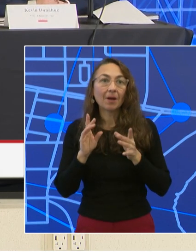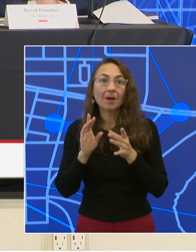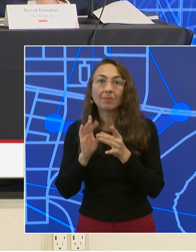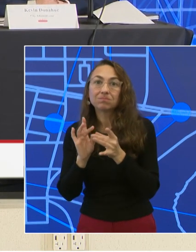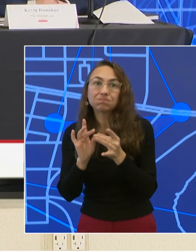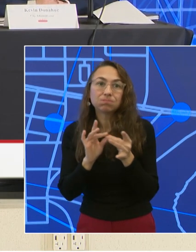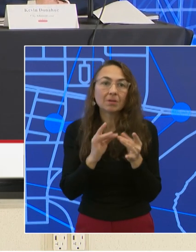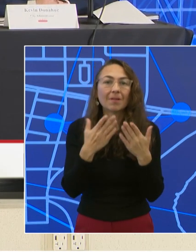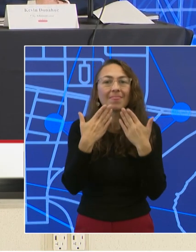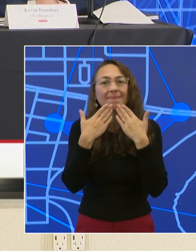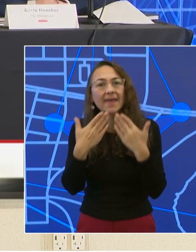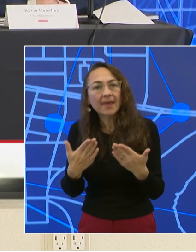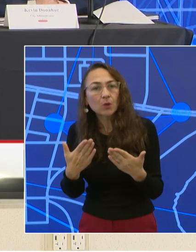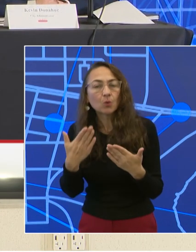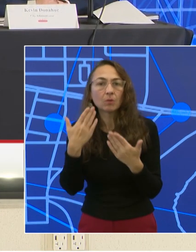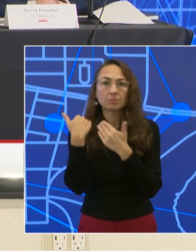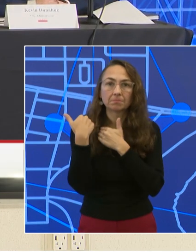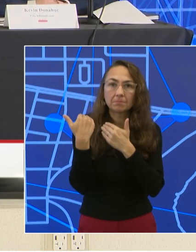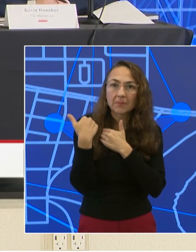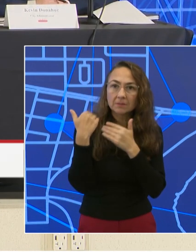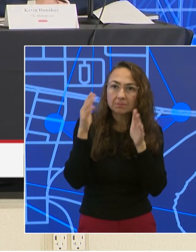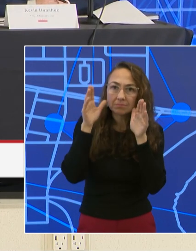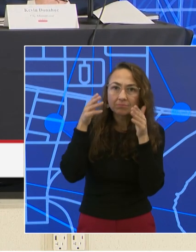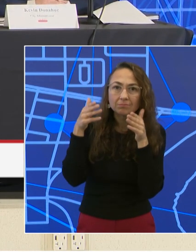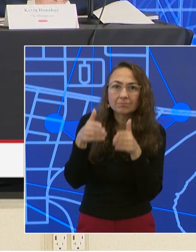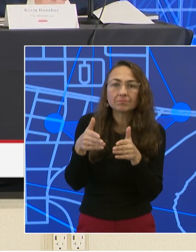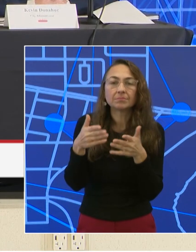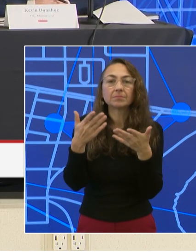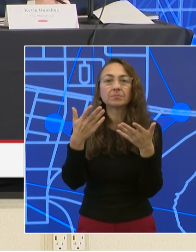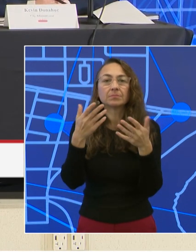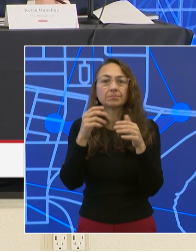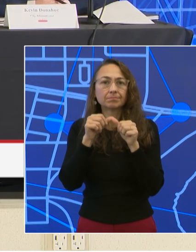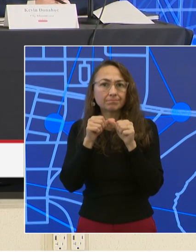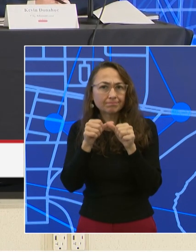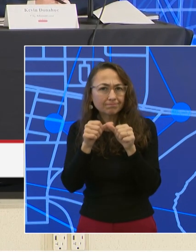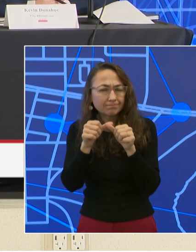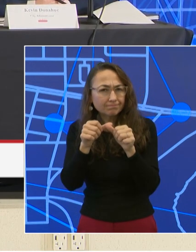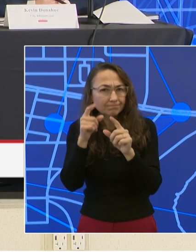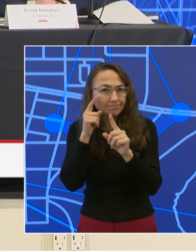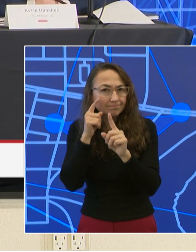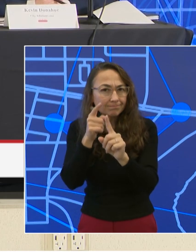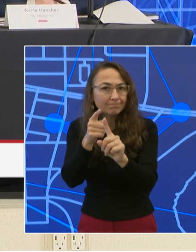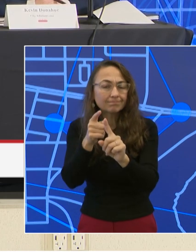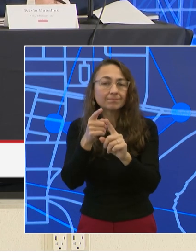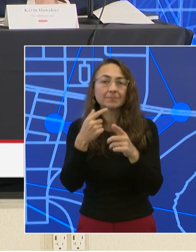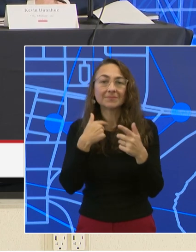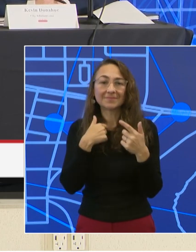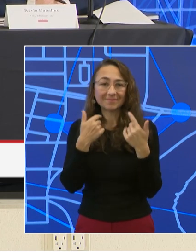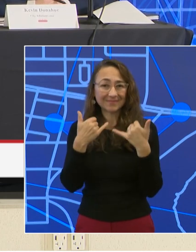on accountability and keep up the work. We still have work to do.